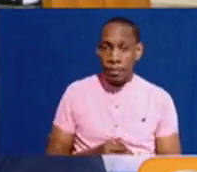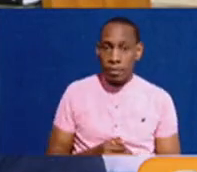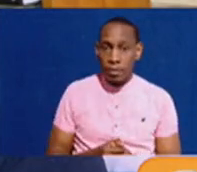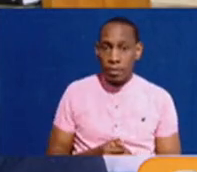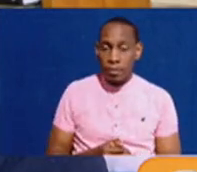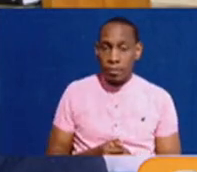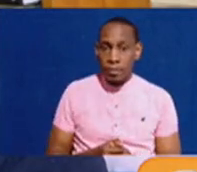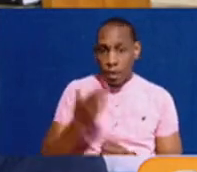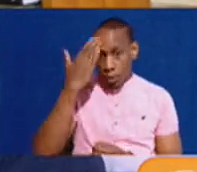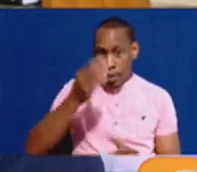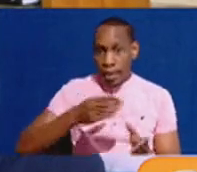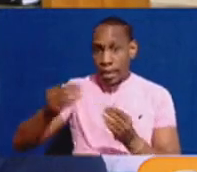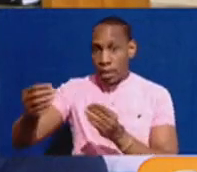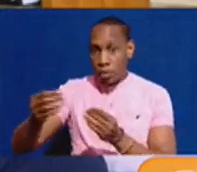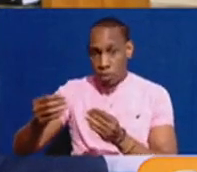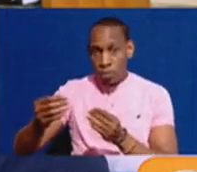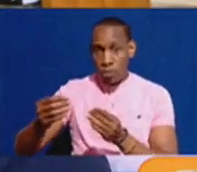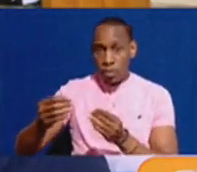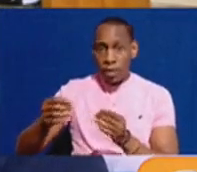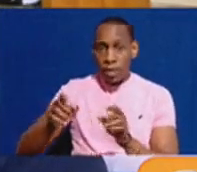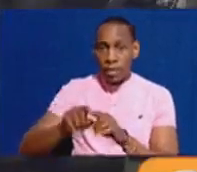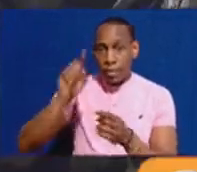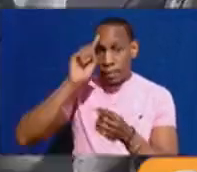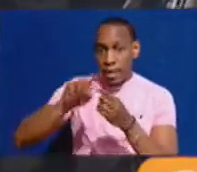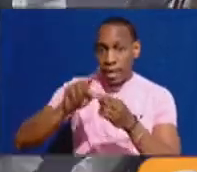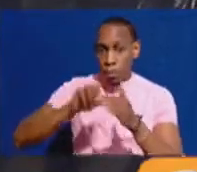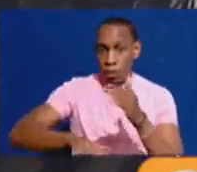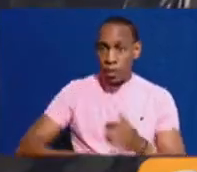he's there and what it is that he aims at.